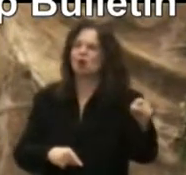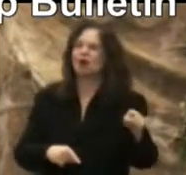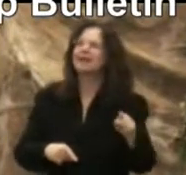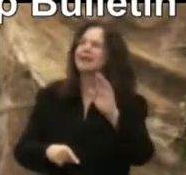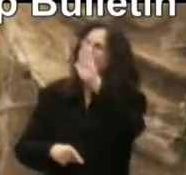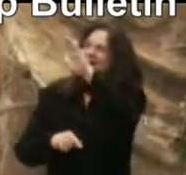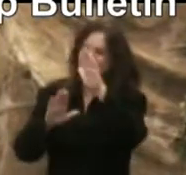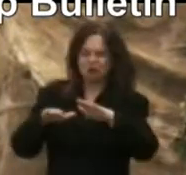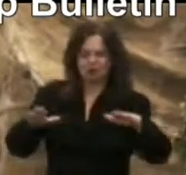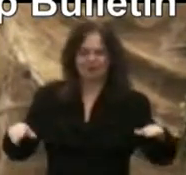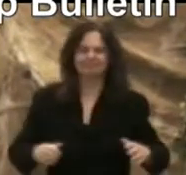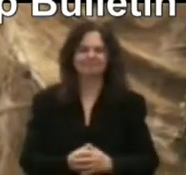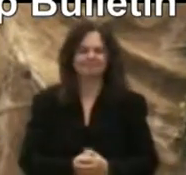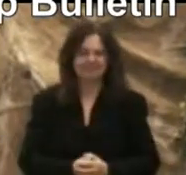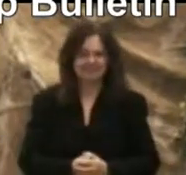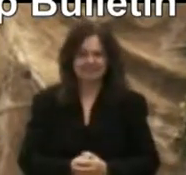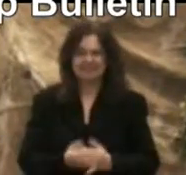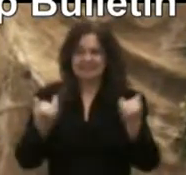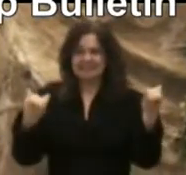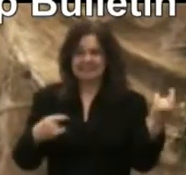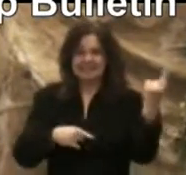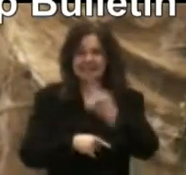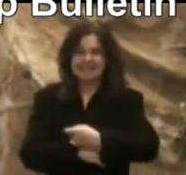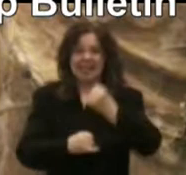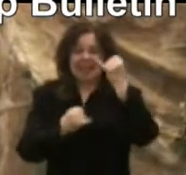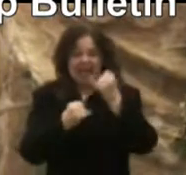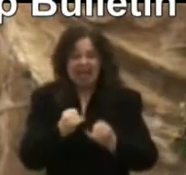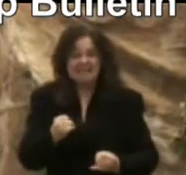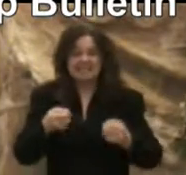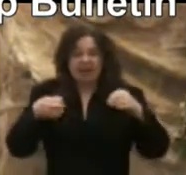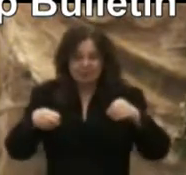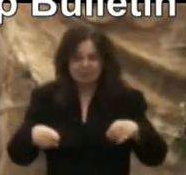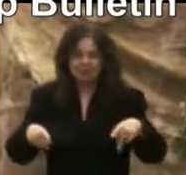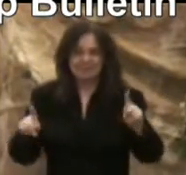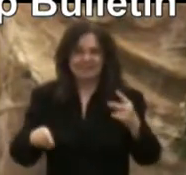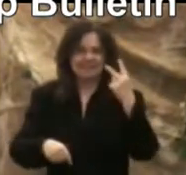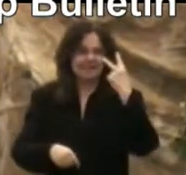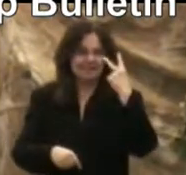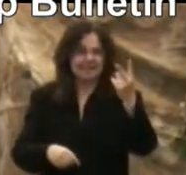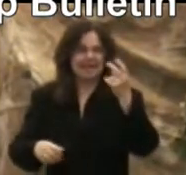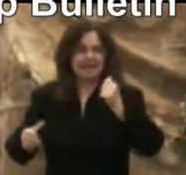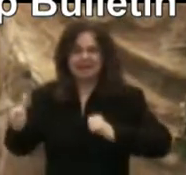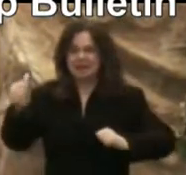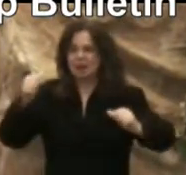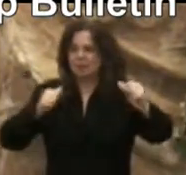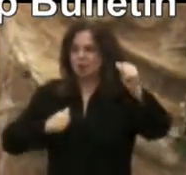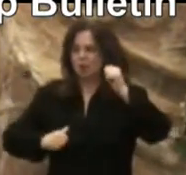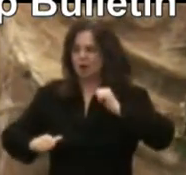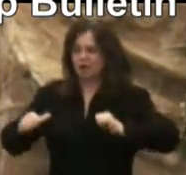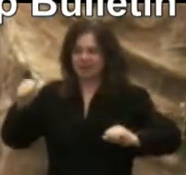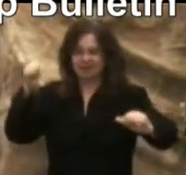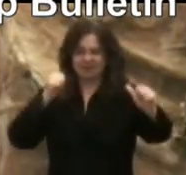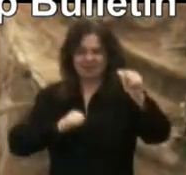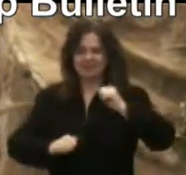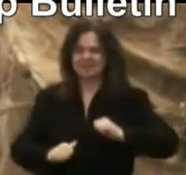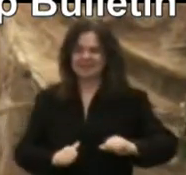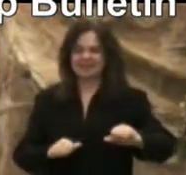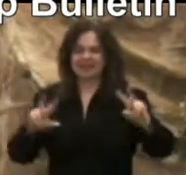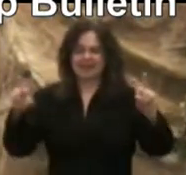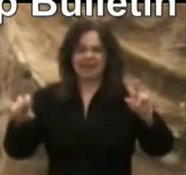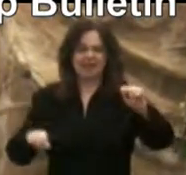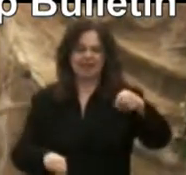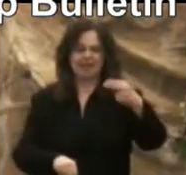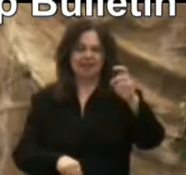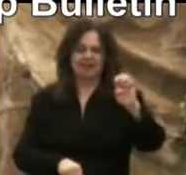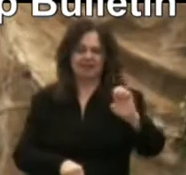morning. This is your last chance. Today is your last chance to see the Easter musical drama, The Choice, that is going on